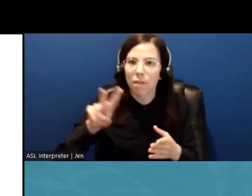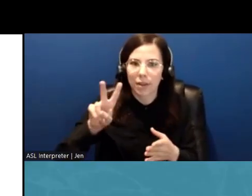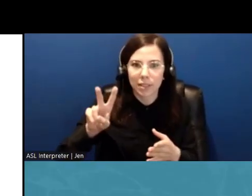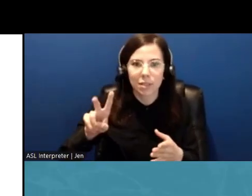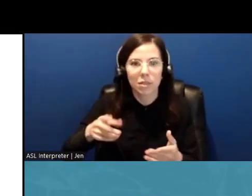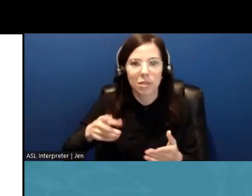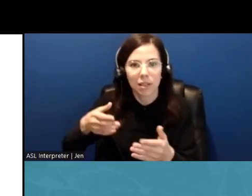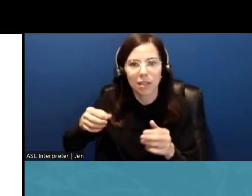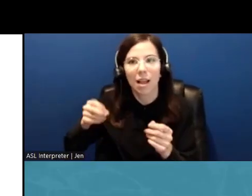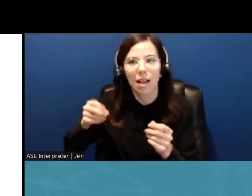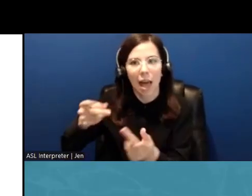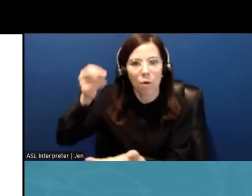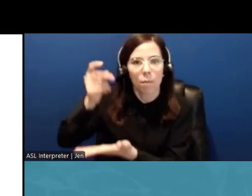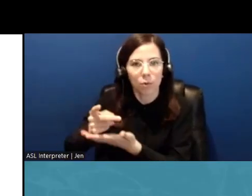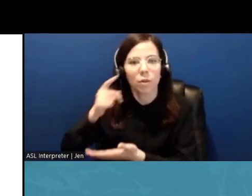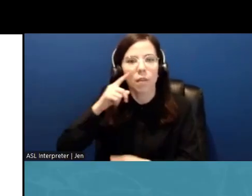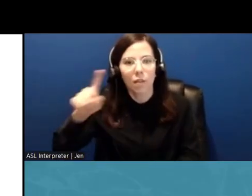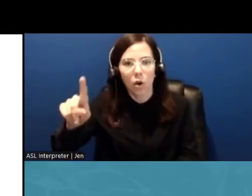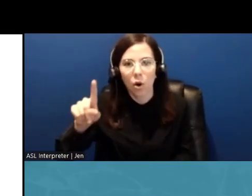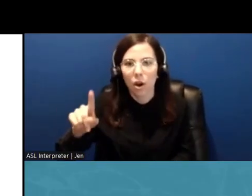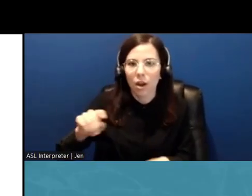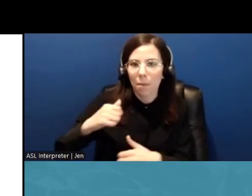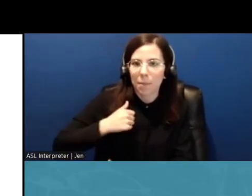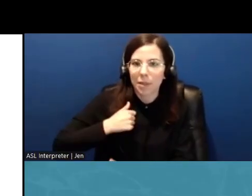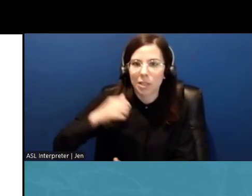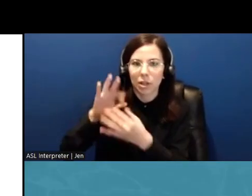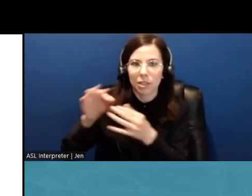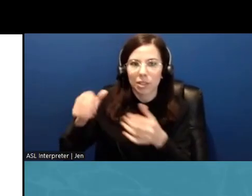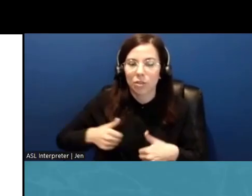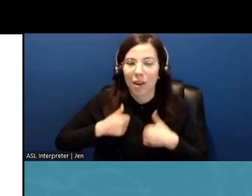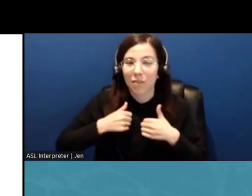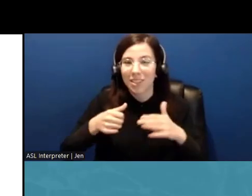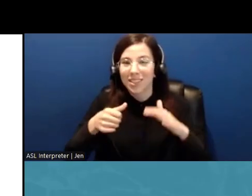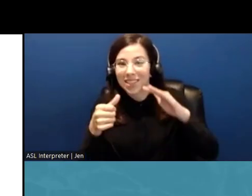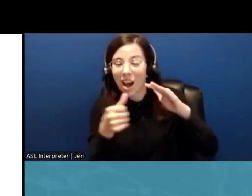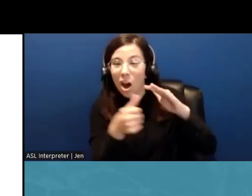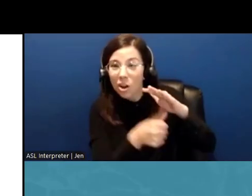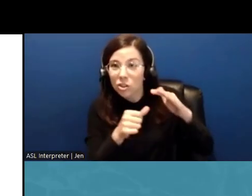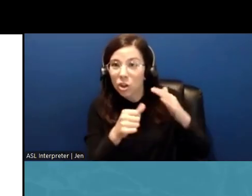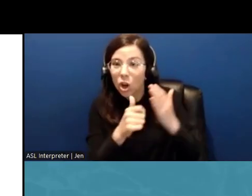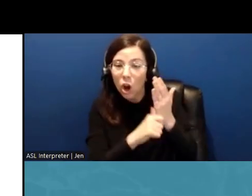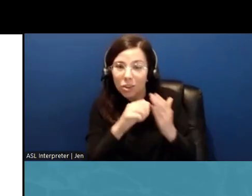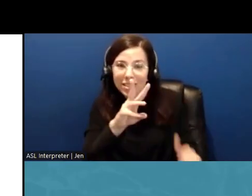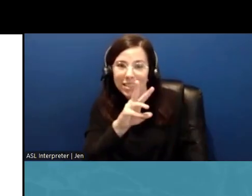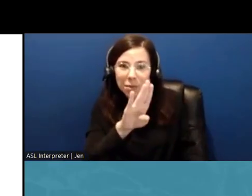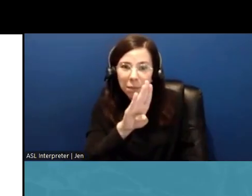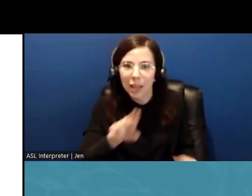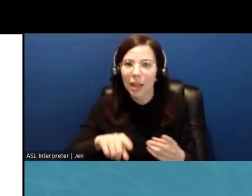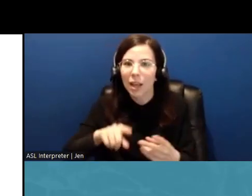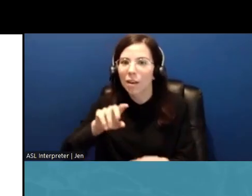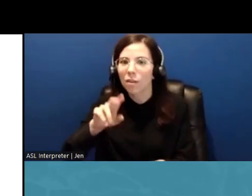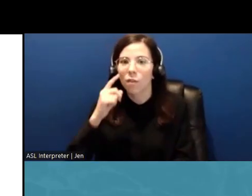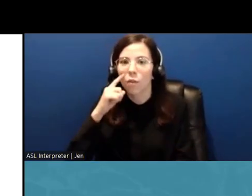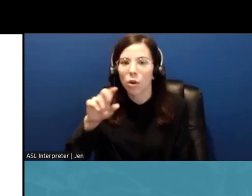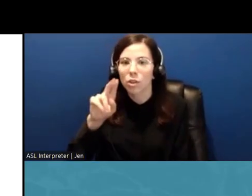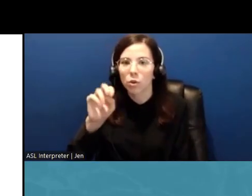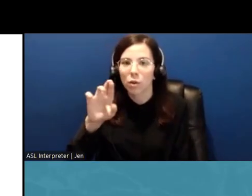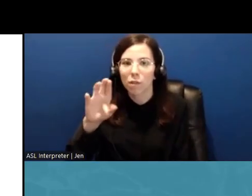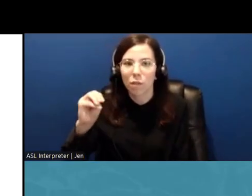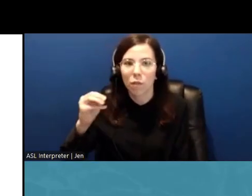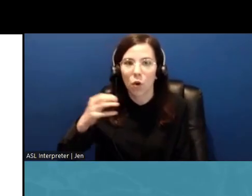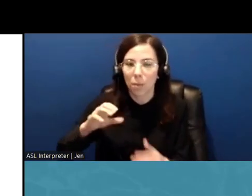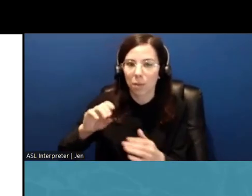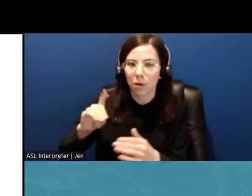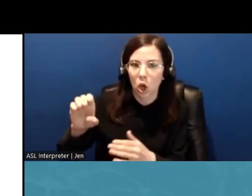survivors, especially those under Article 6B and under the military rules of evidence. And if you are already like, I don't know